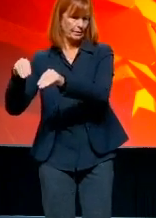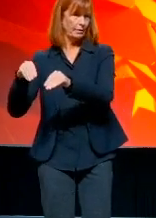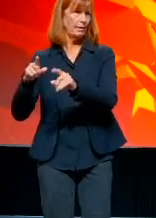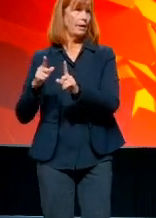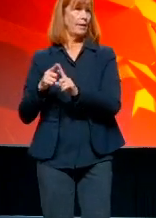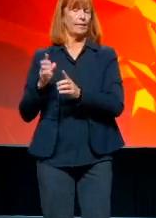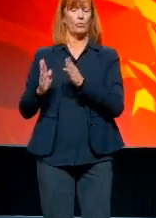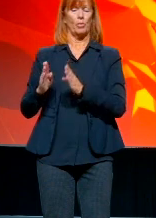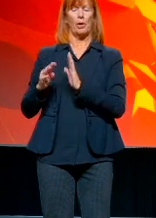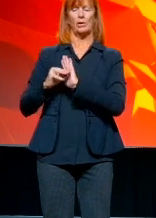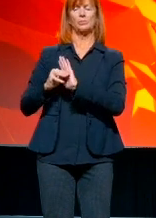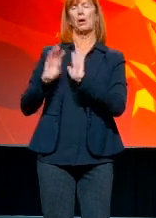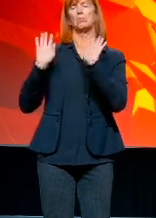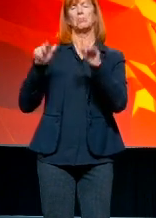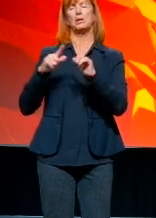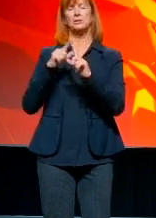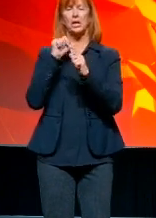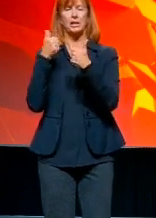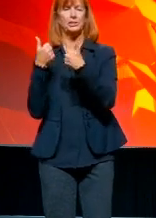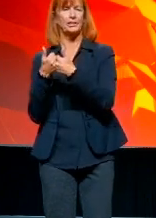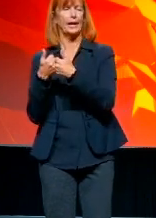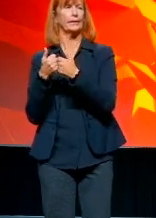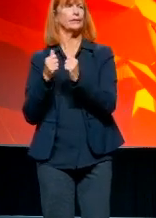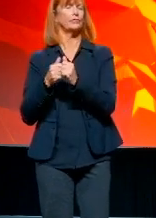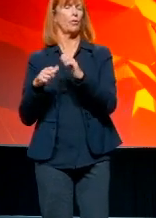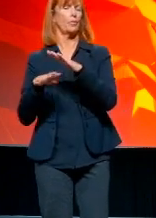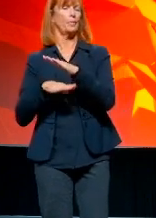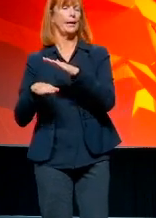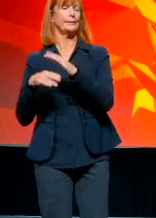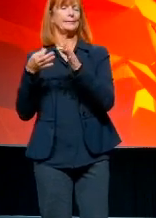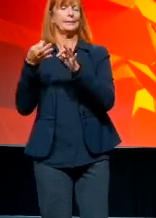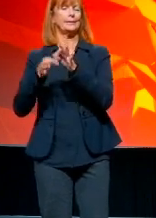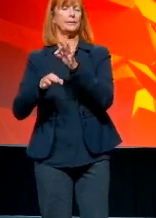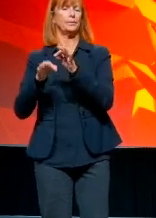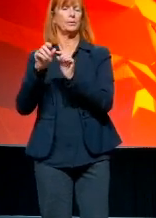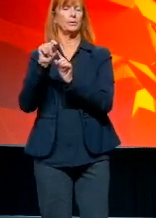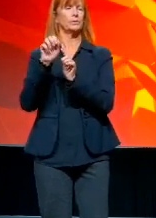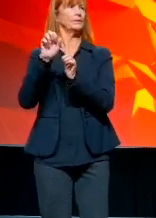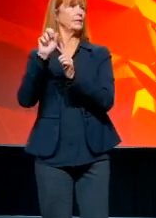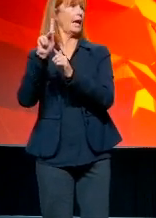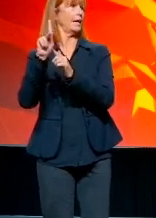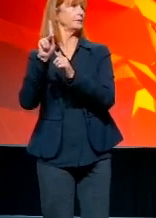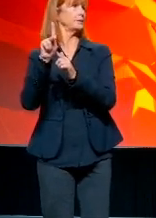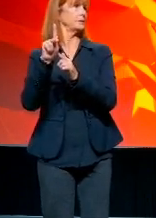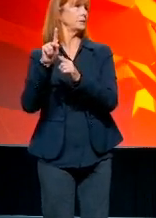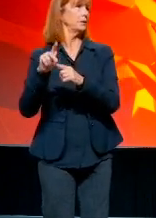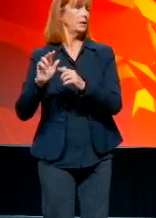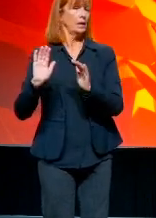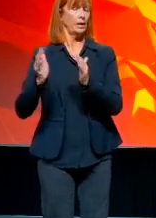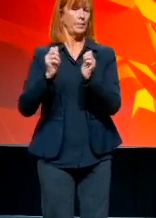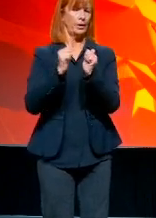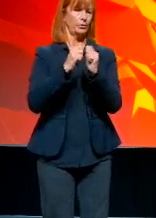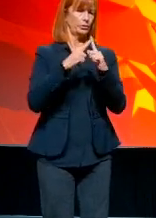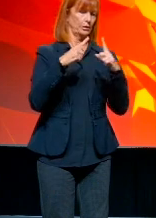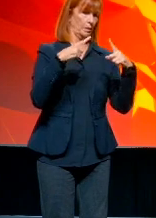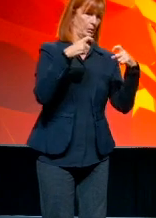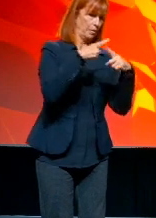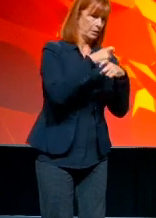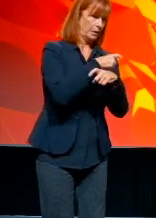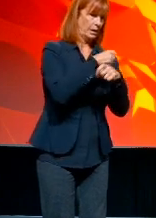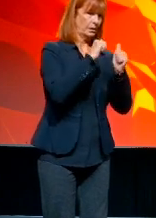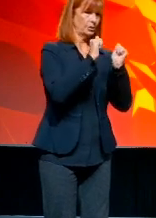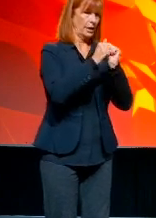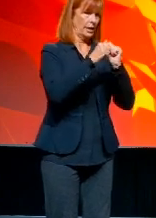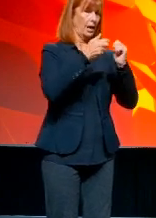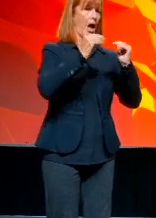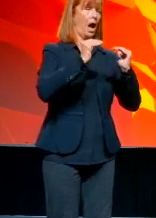challenge from like LLM, VLM, so all the kind of like hallucination problems, like so all the kind of like misalignment problems. So